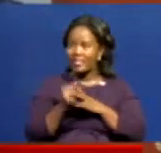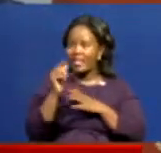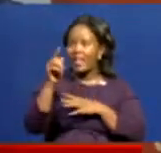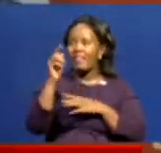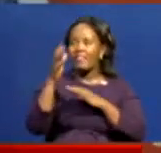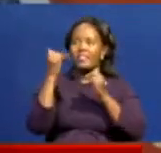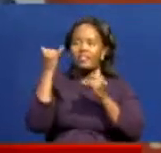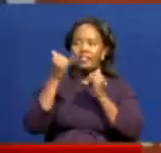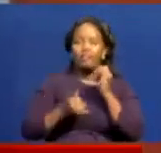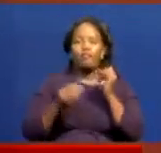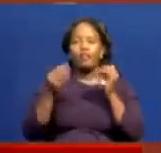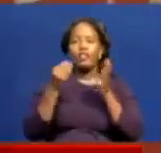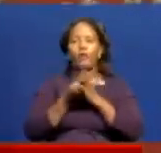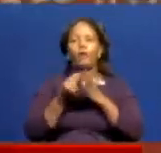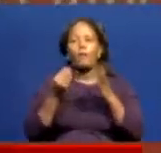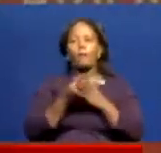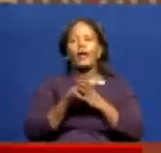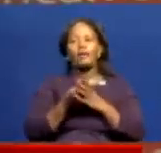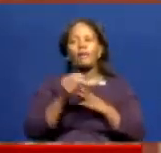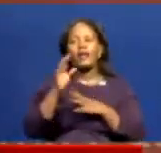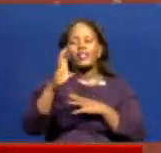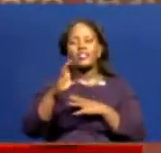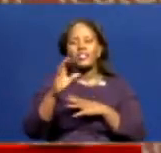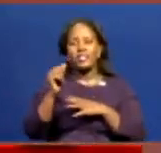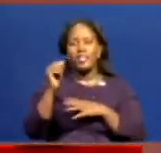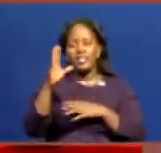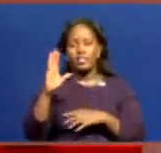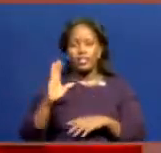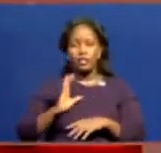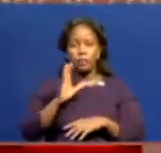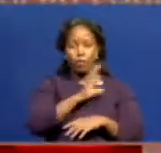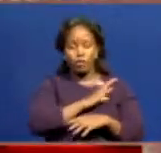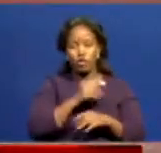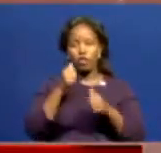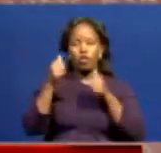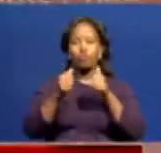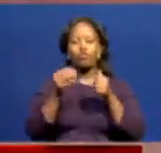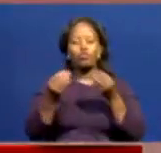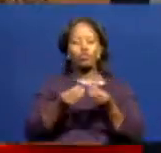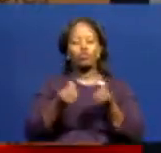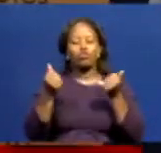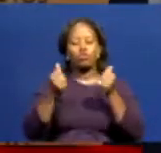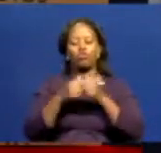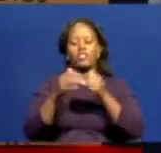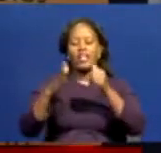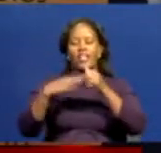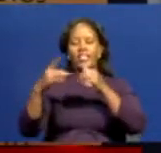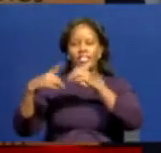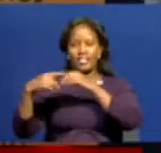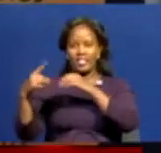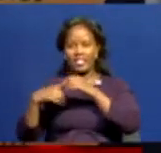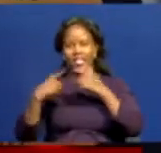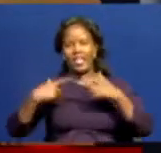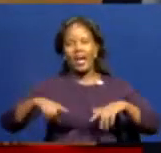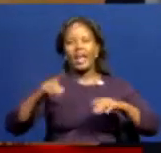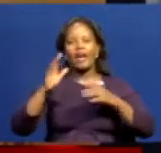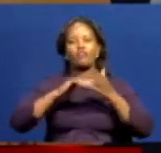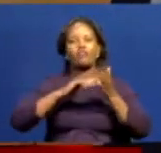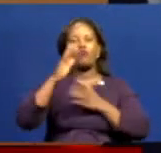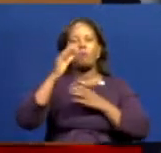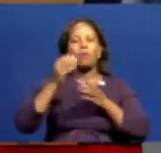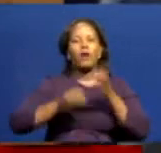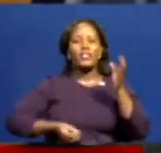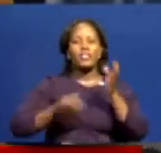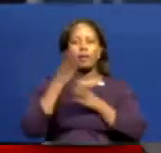currencies issued by the East African Currency Board, which was dissolved in 1966, paving way for the establishment of